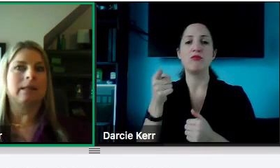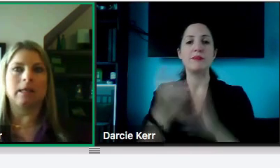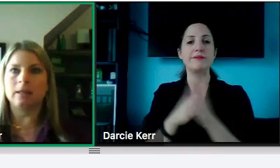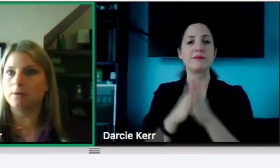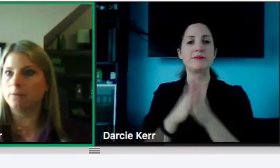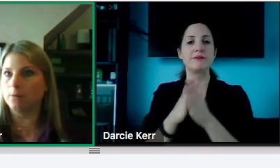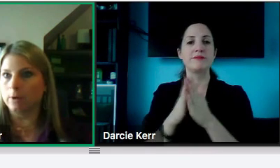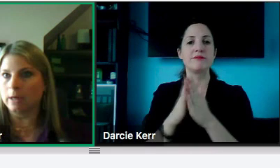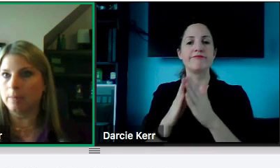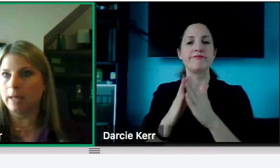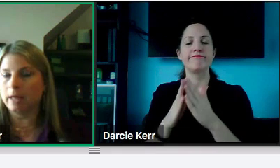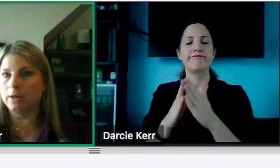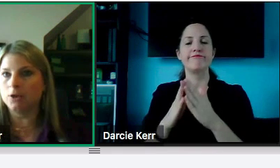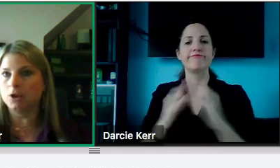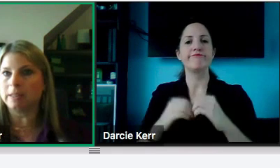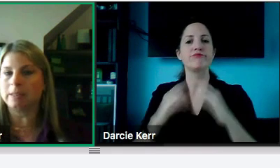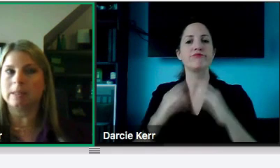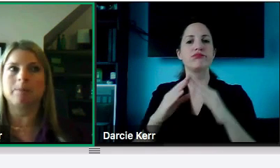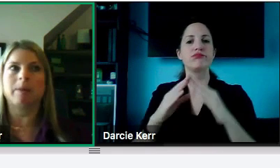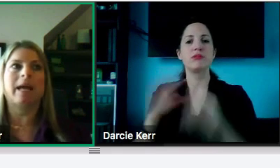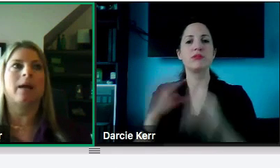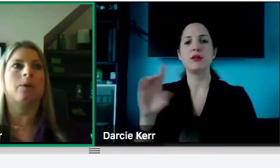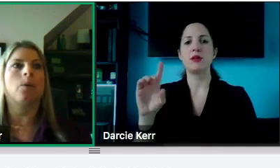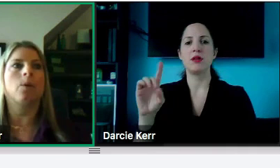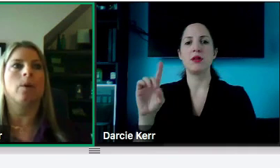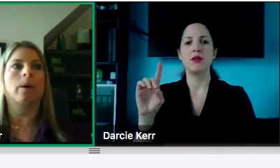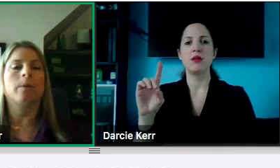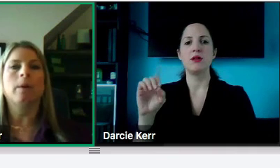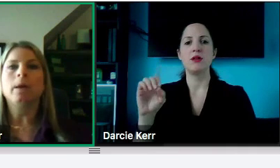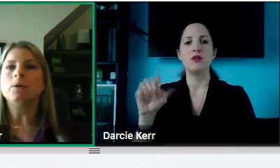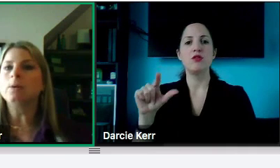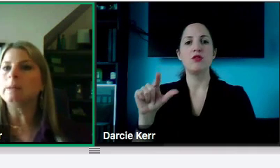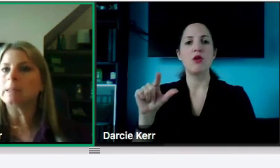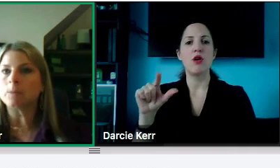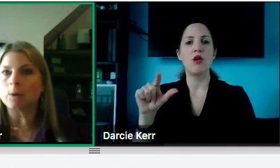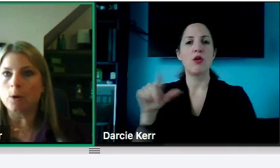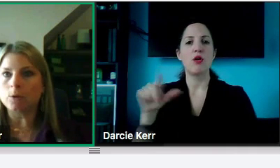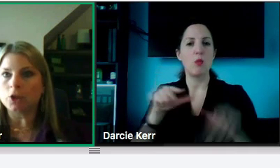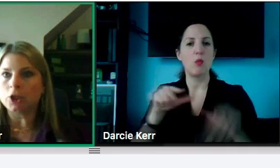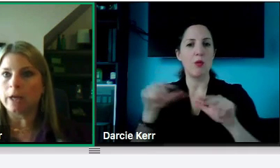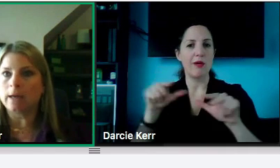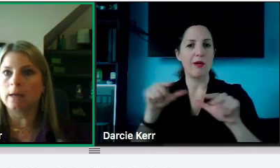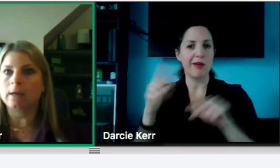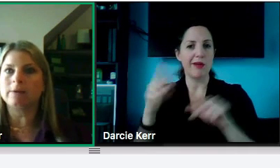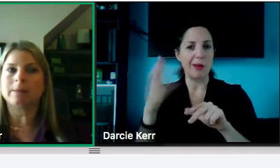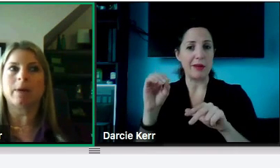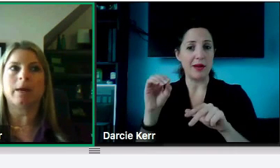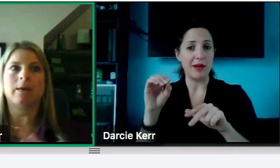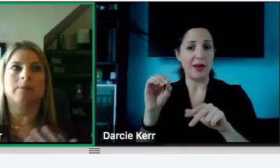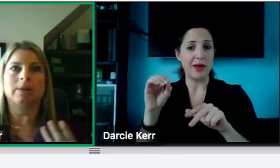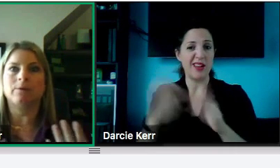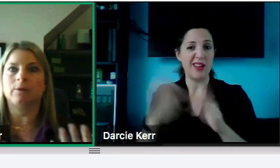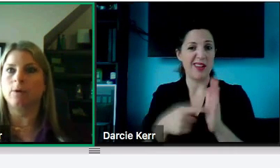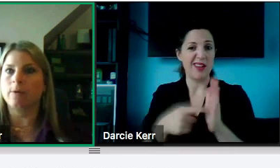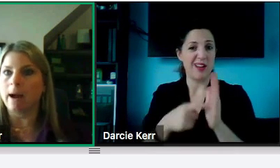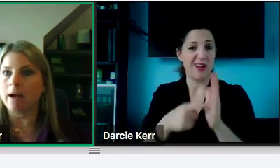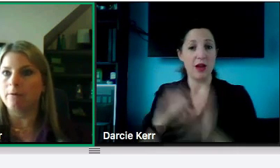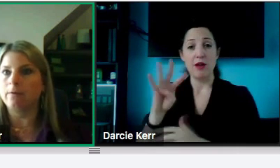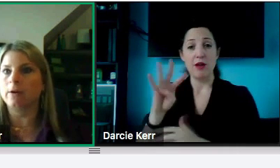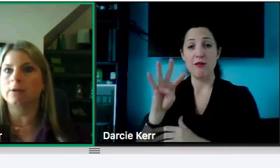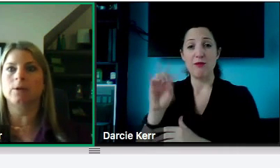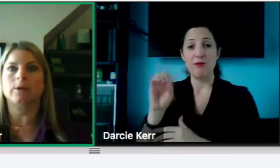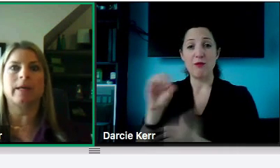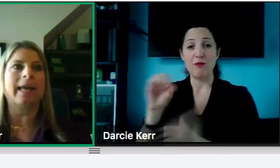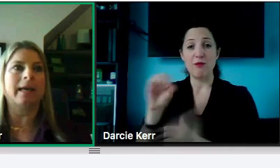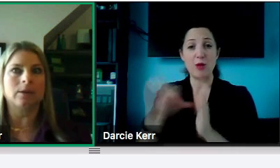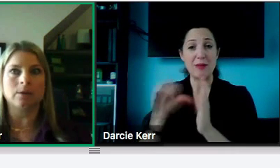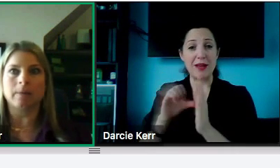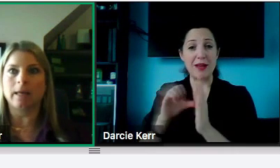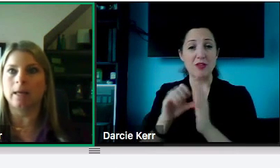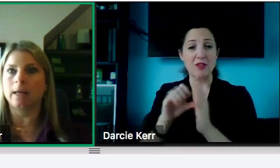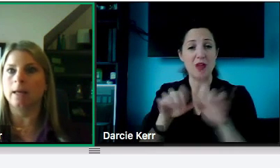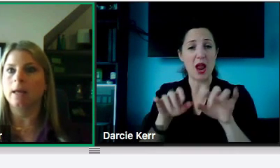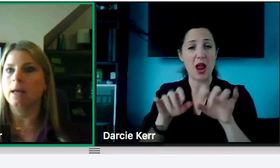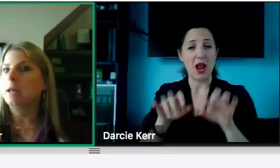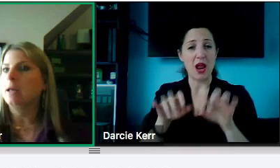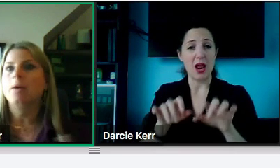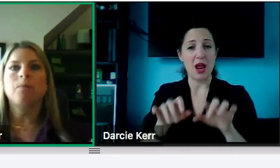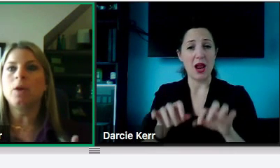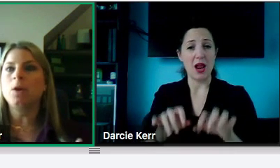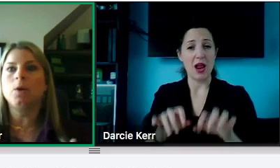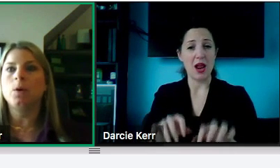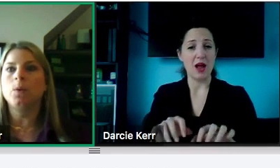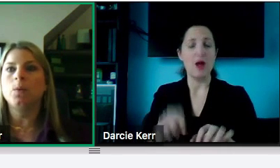perhaps doesn't need the 40-page business plan, or doing some crocheting of some items for craft fairs or candle